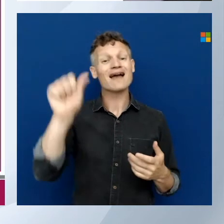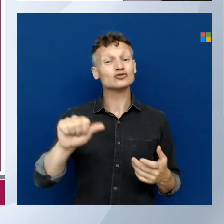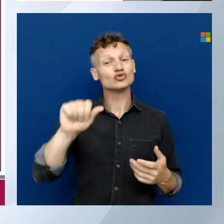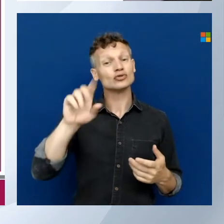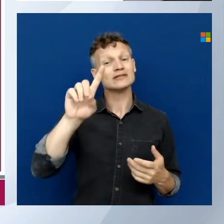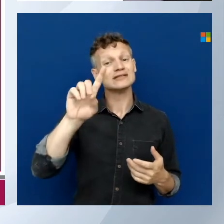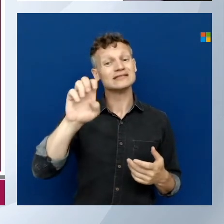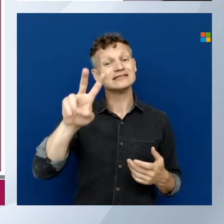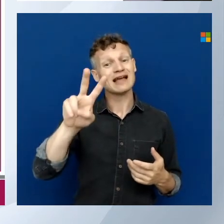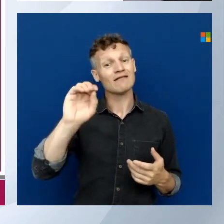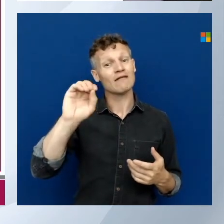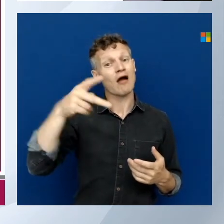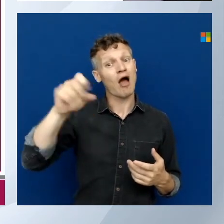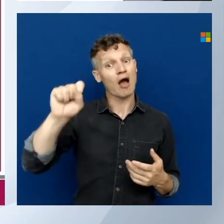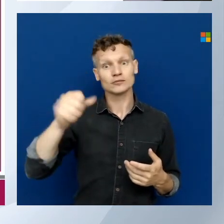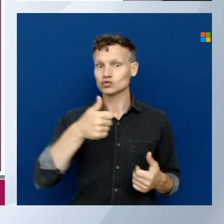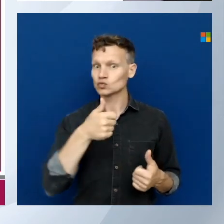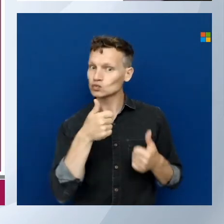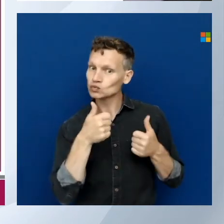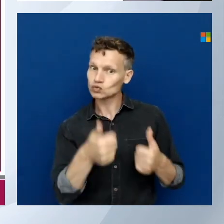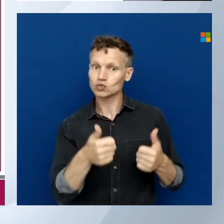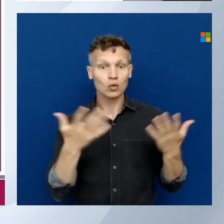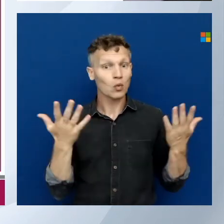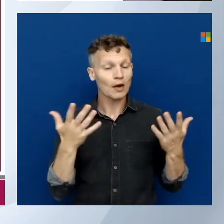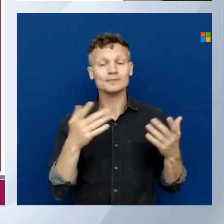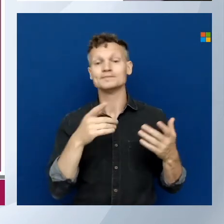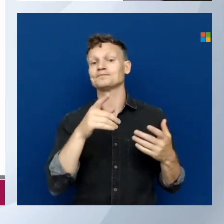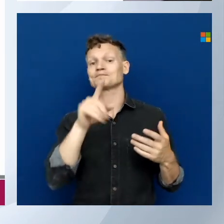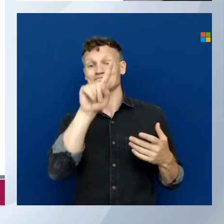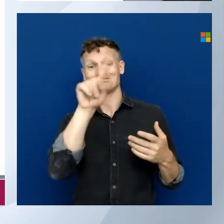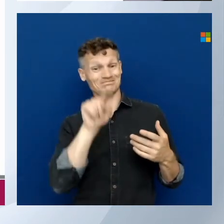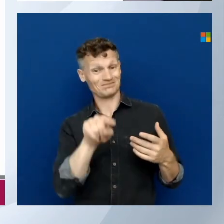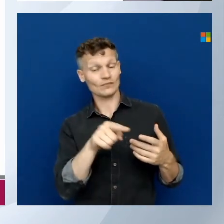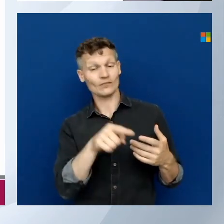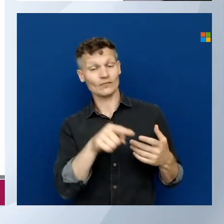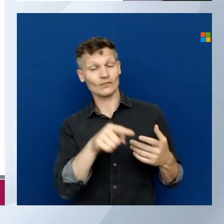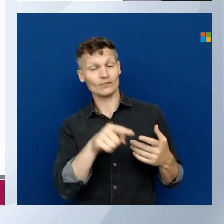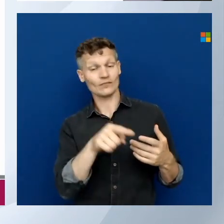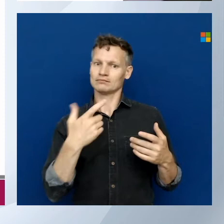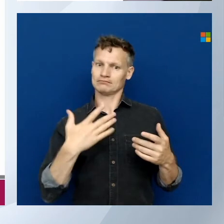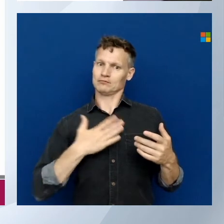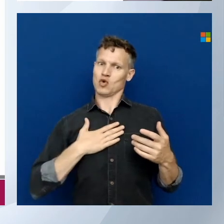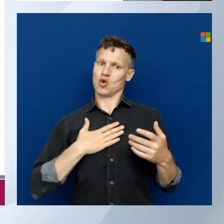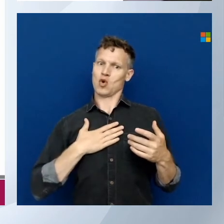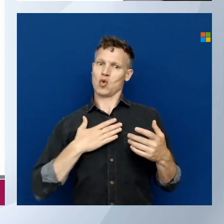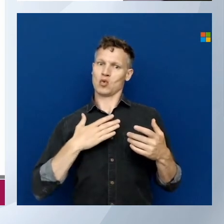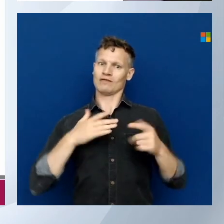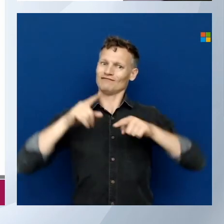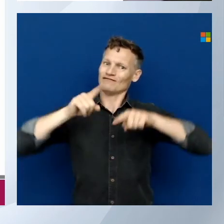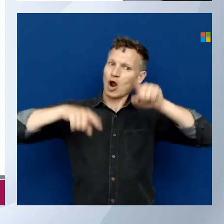option to use variables from your own variable groups within your